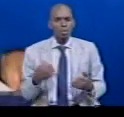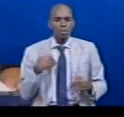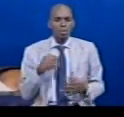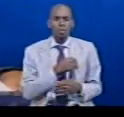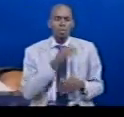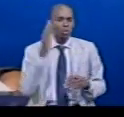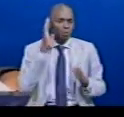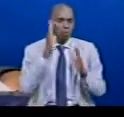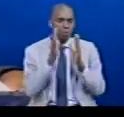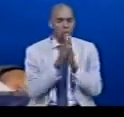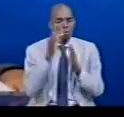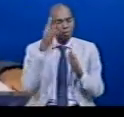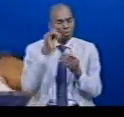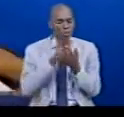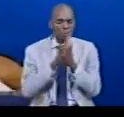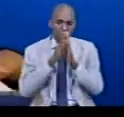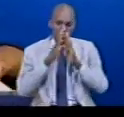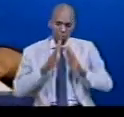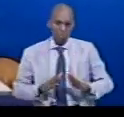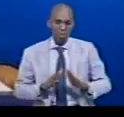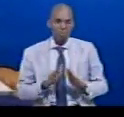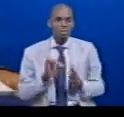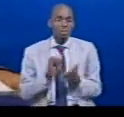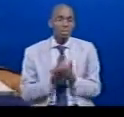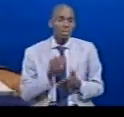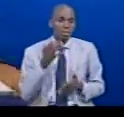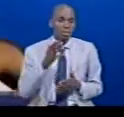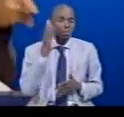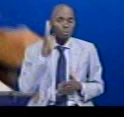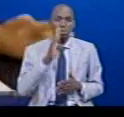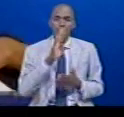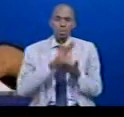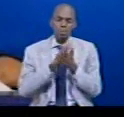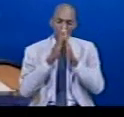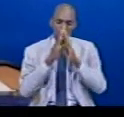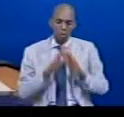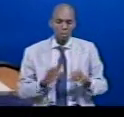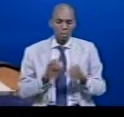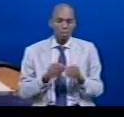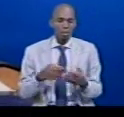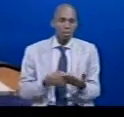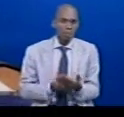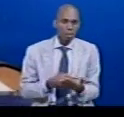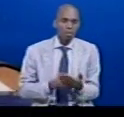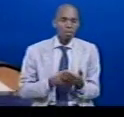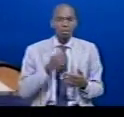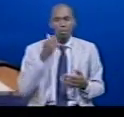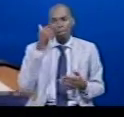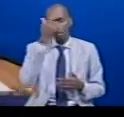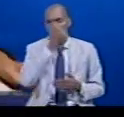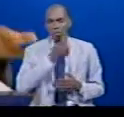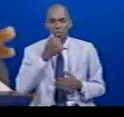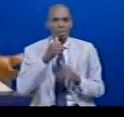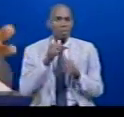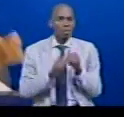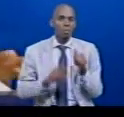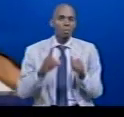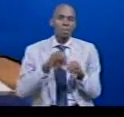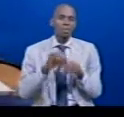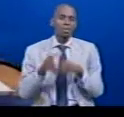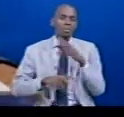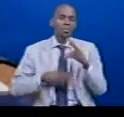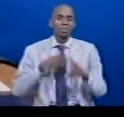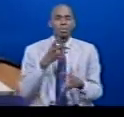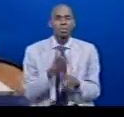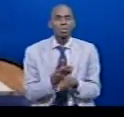peace in Ghana, peace in Africa, peace all over the world, so that there will be